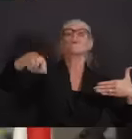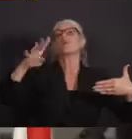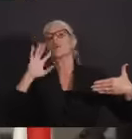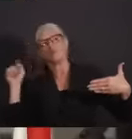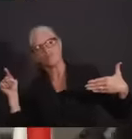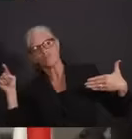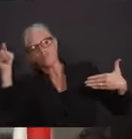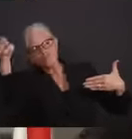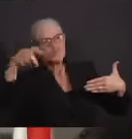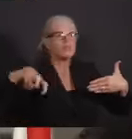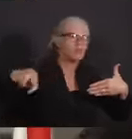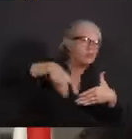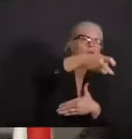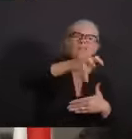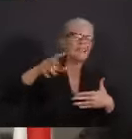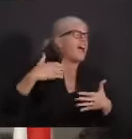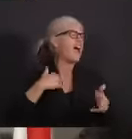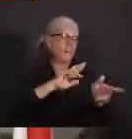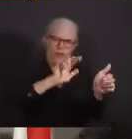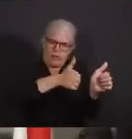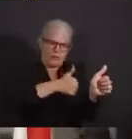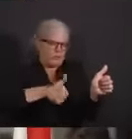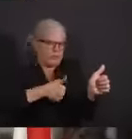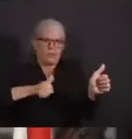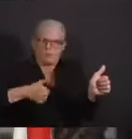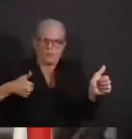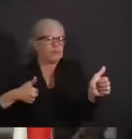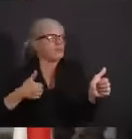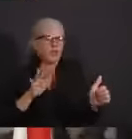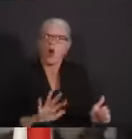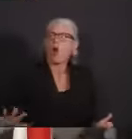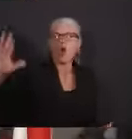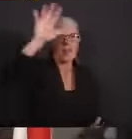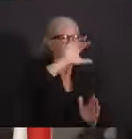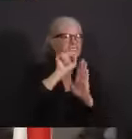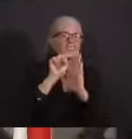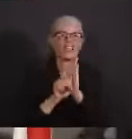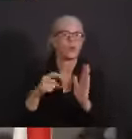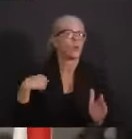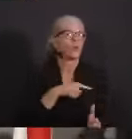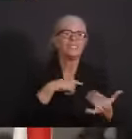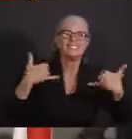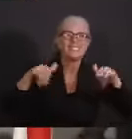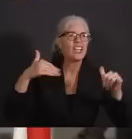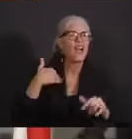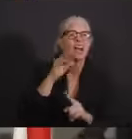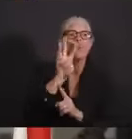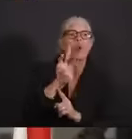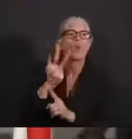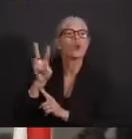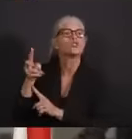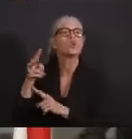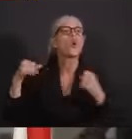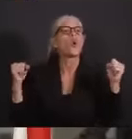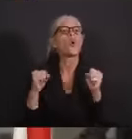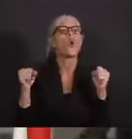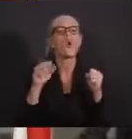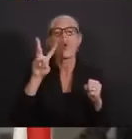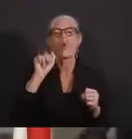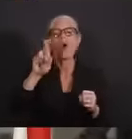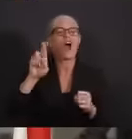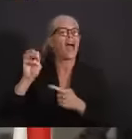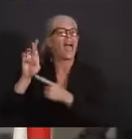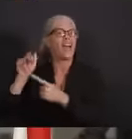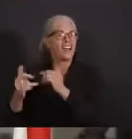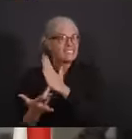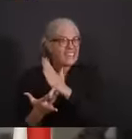have redundant systems all across the state. We still have World War II, Cold War era technology that are copper lines that go